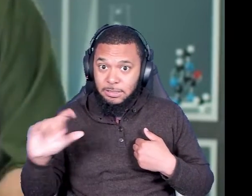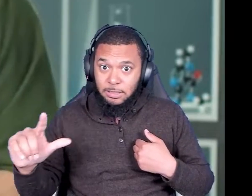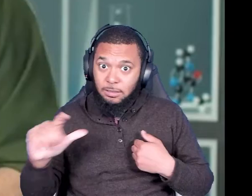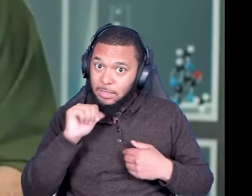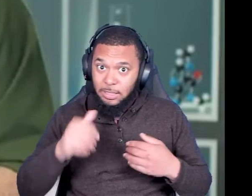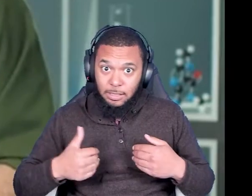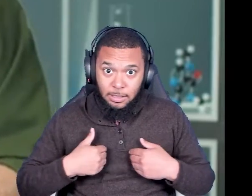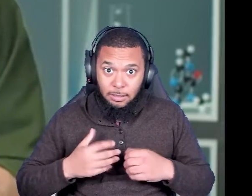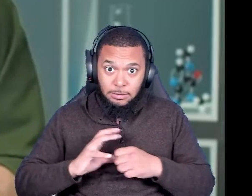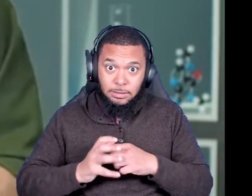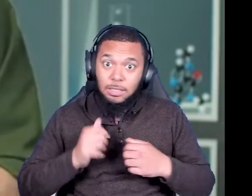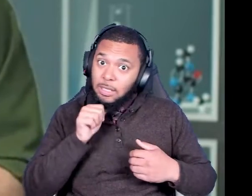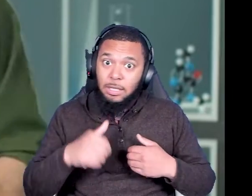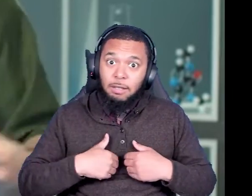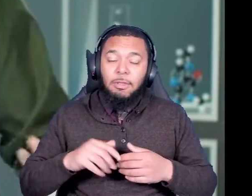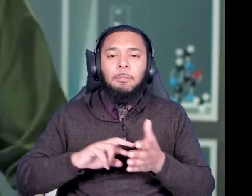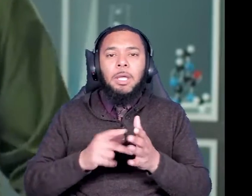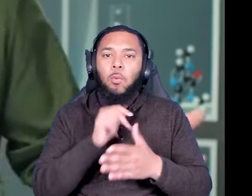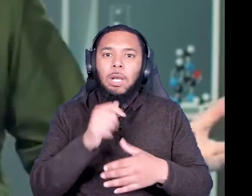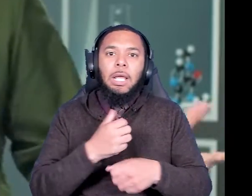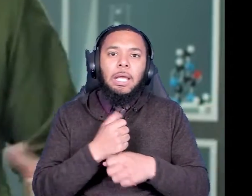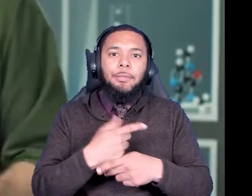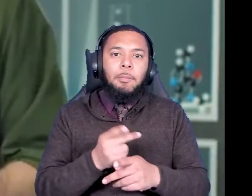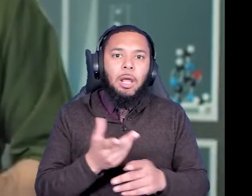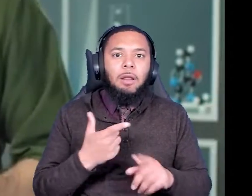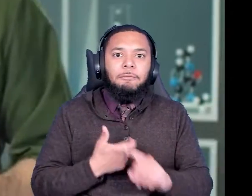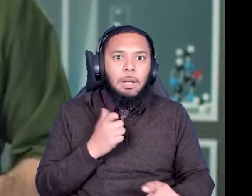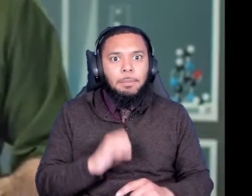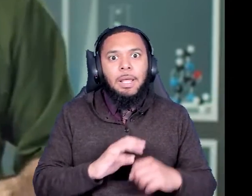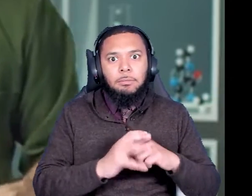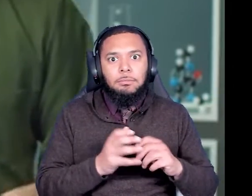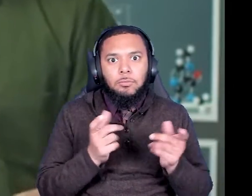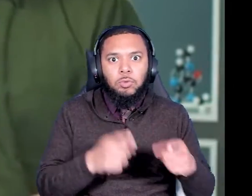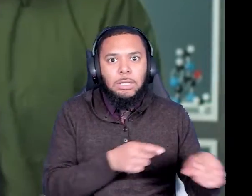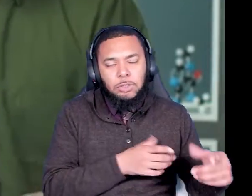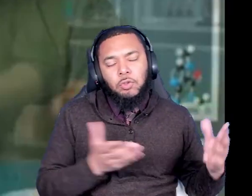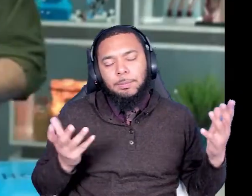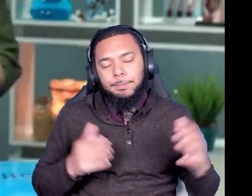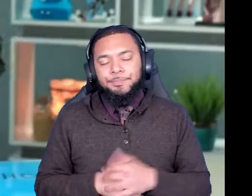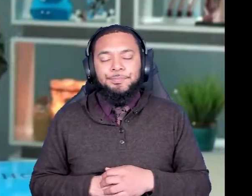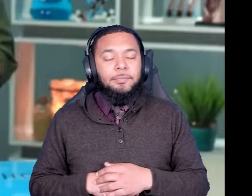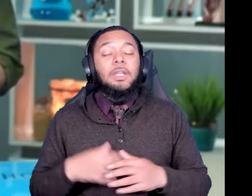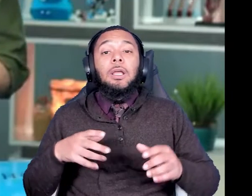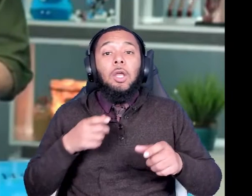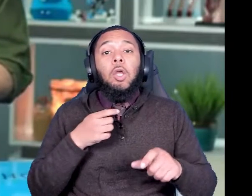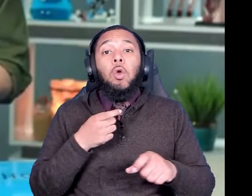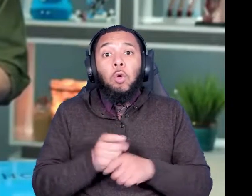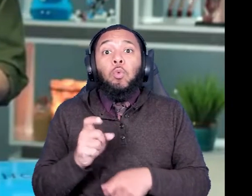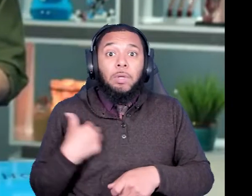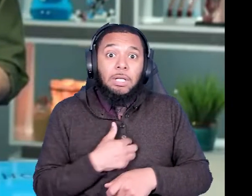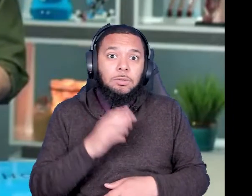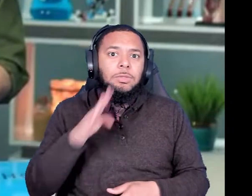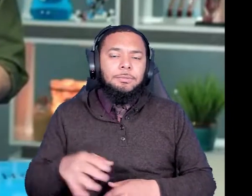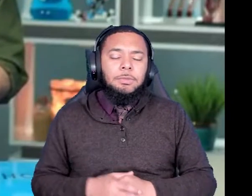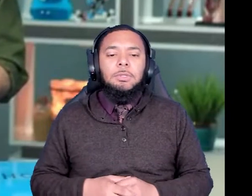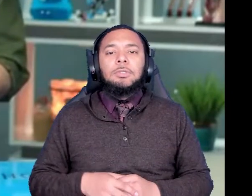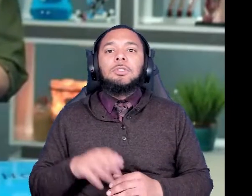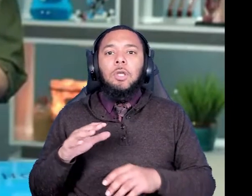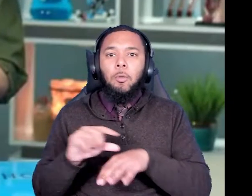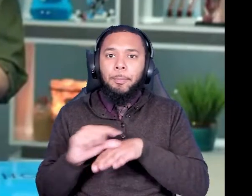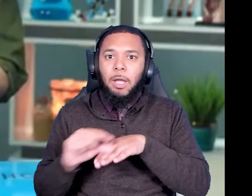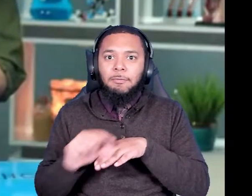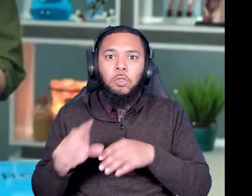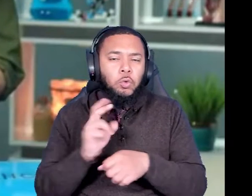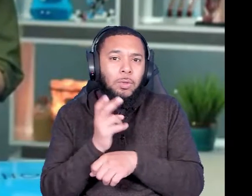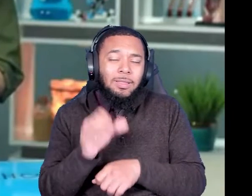not going to get the products we need from those reactions, and that's going to spell disaster for us. So we use these buffers, and what buffers are